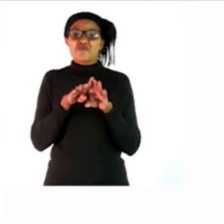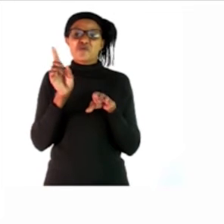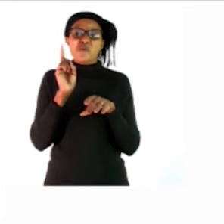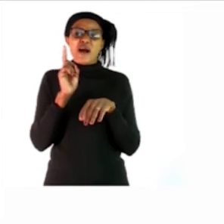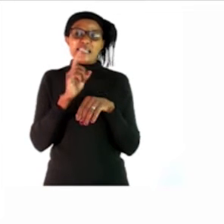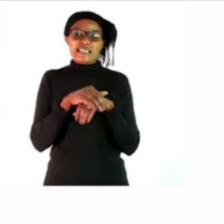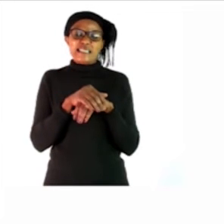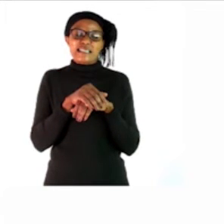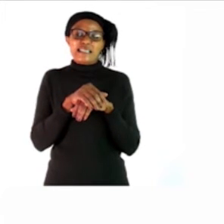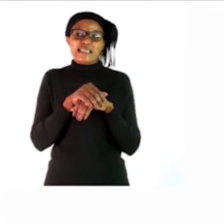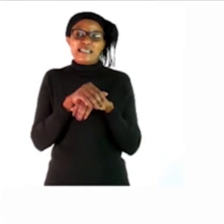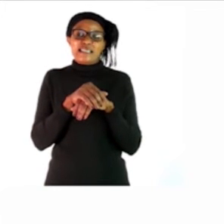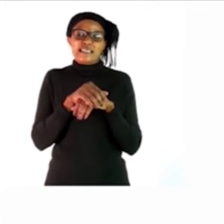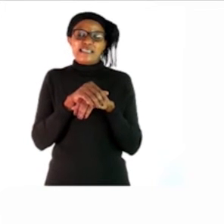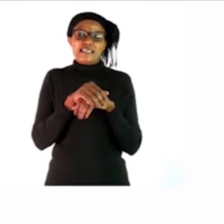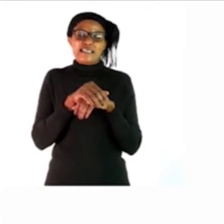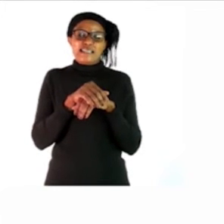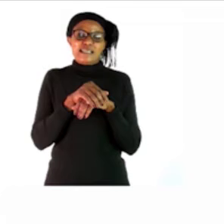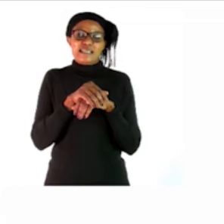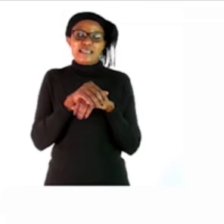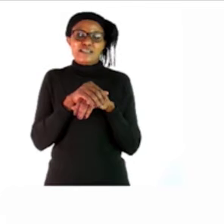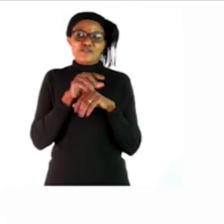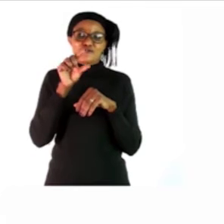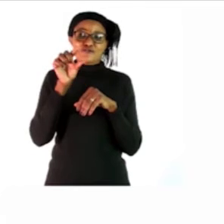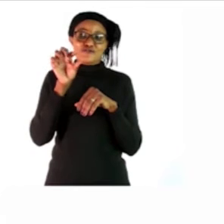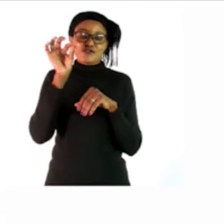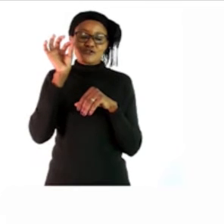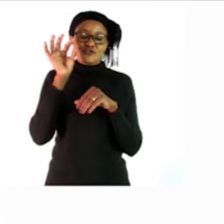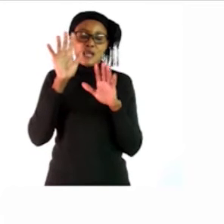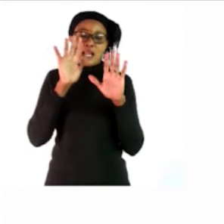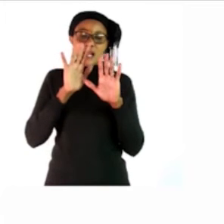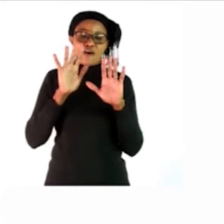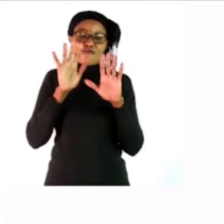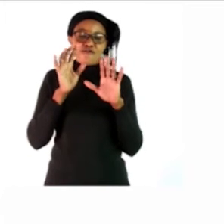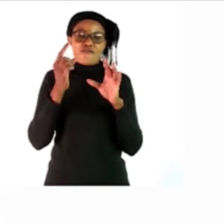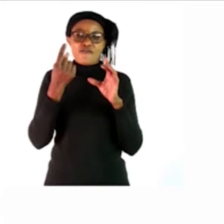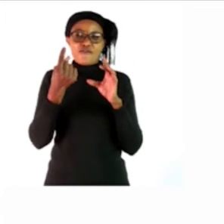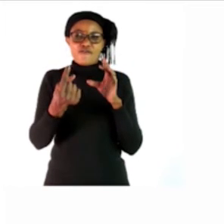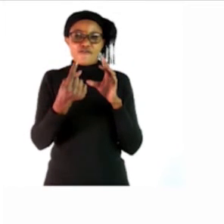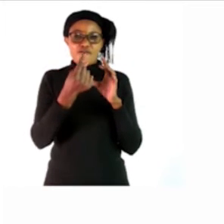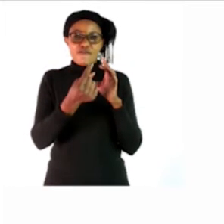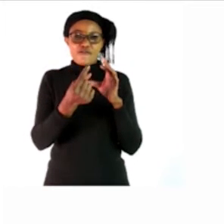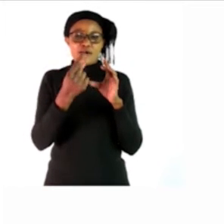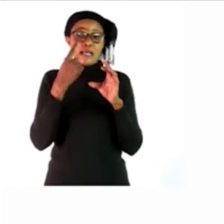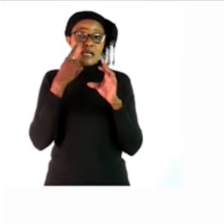page 9? Choose a color for each sight